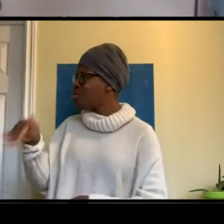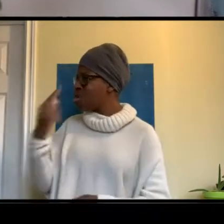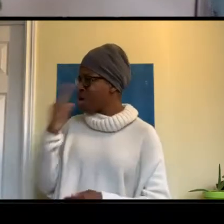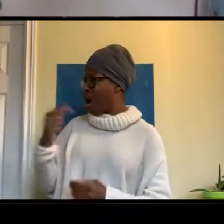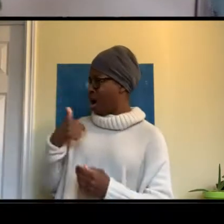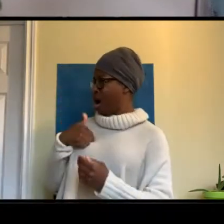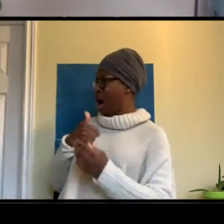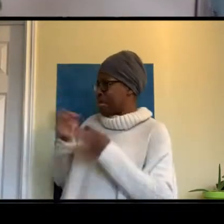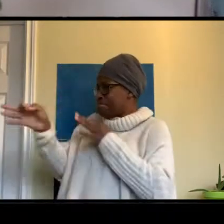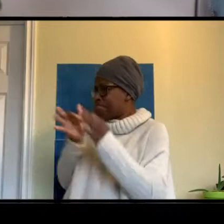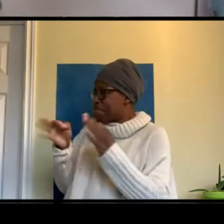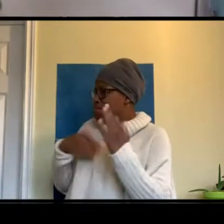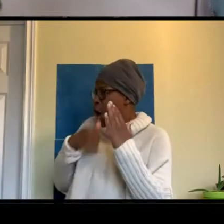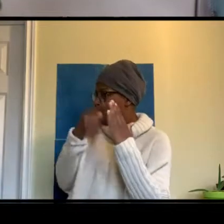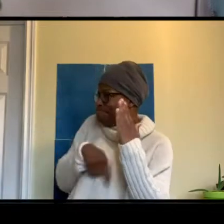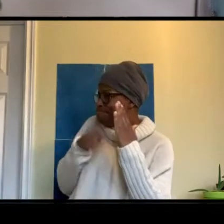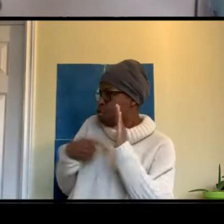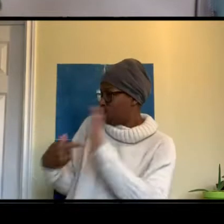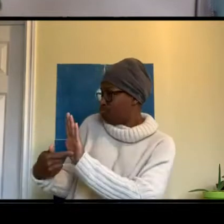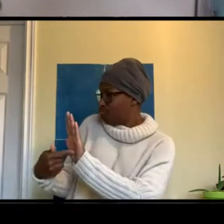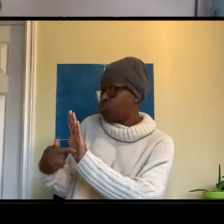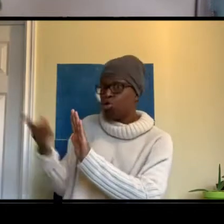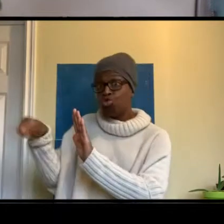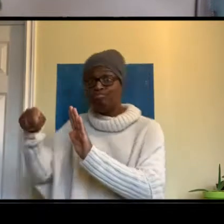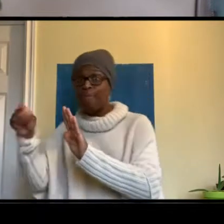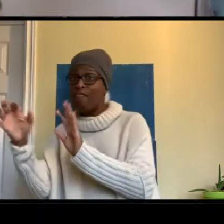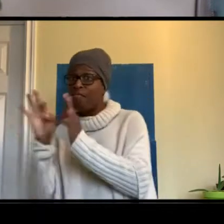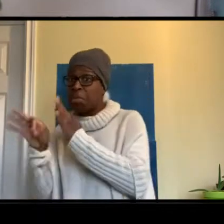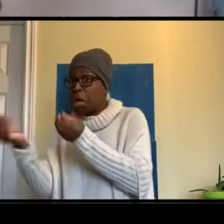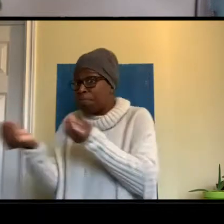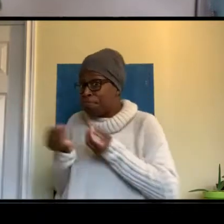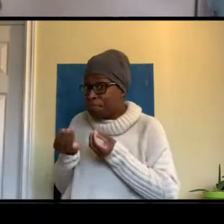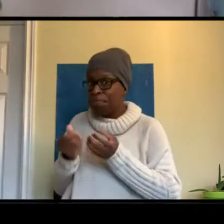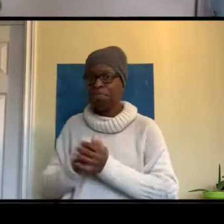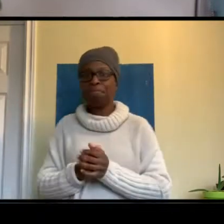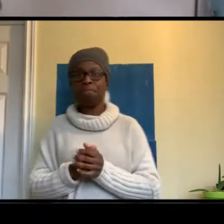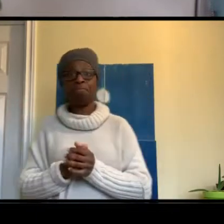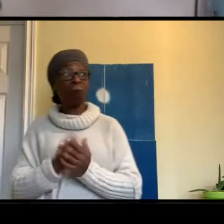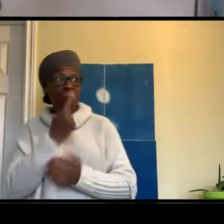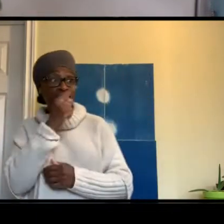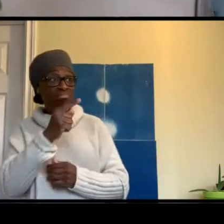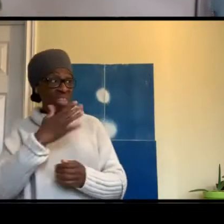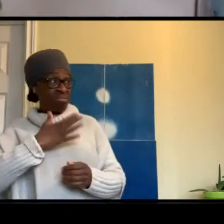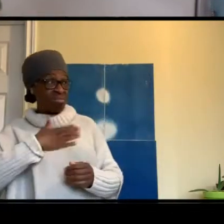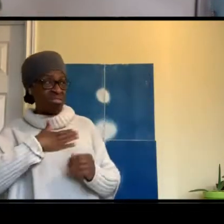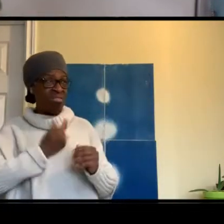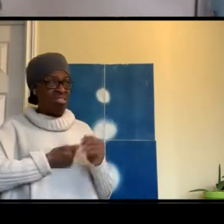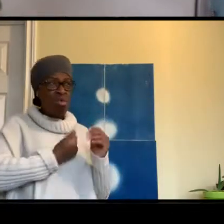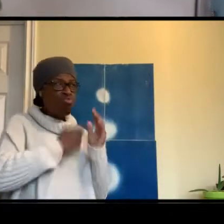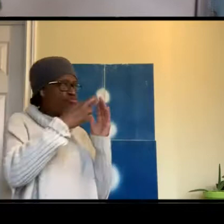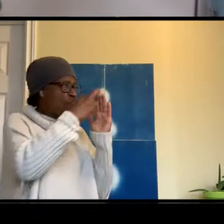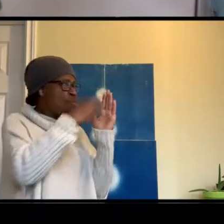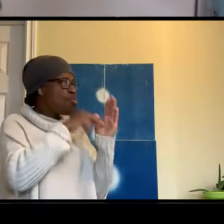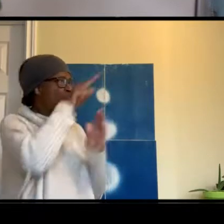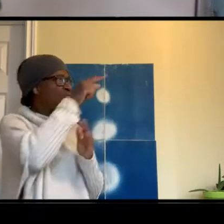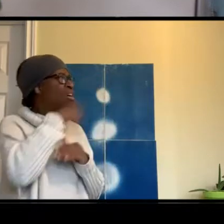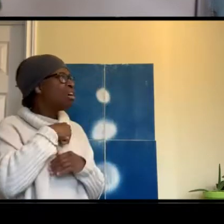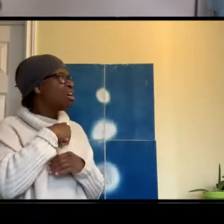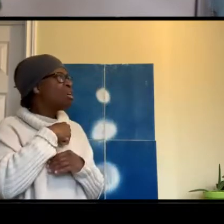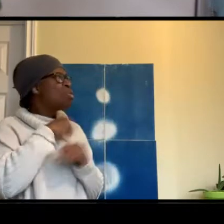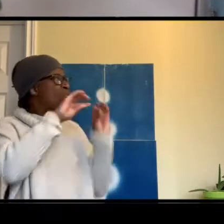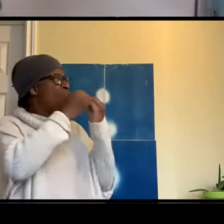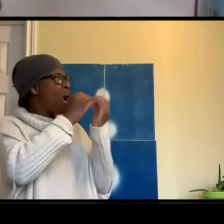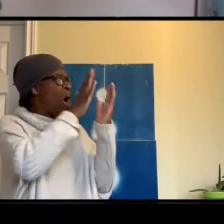review this grant guidelines and criteria to make sure that I'm fully